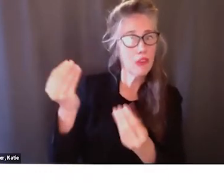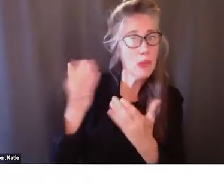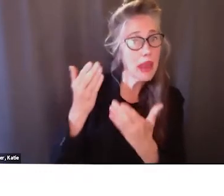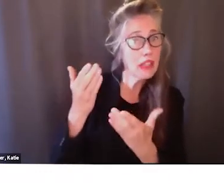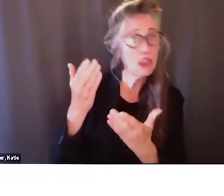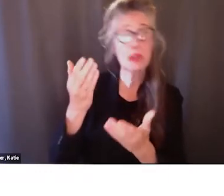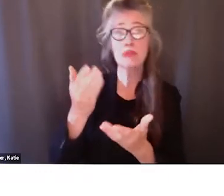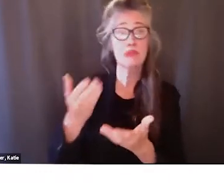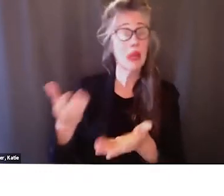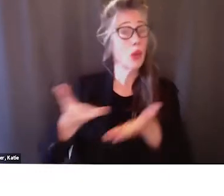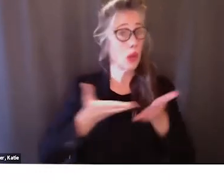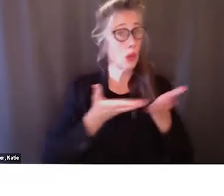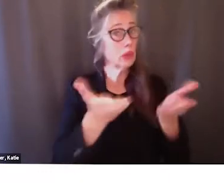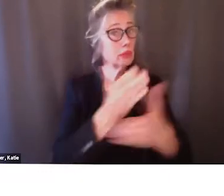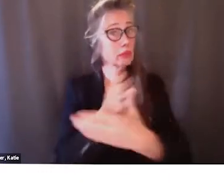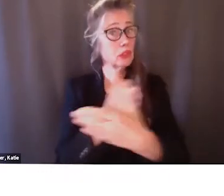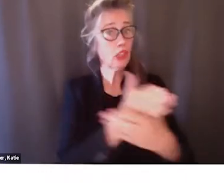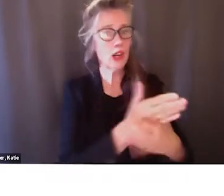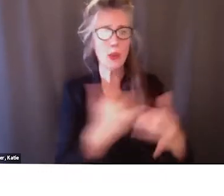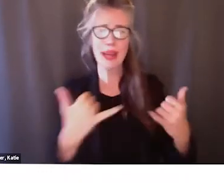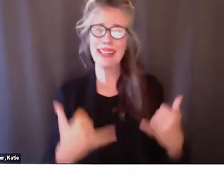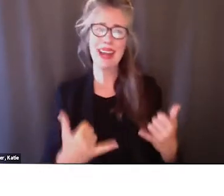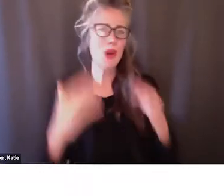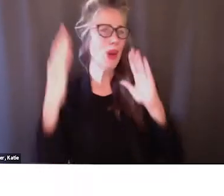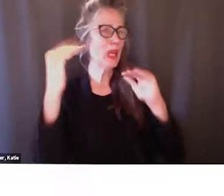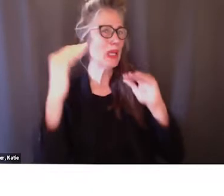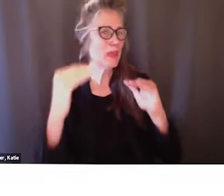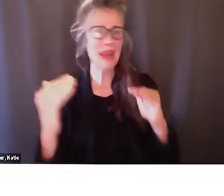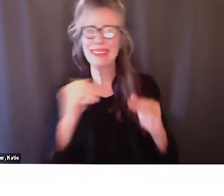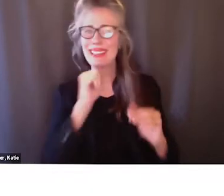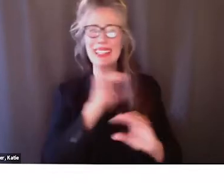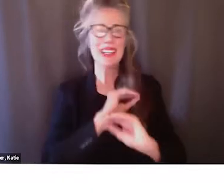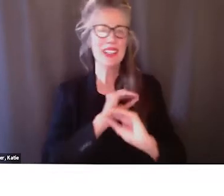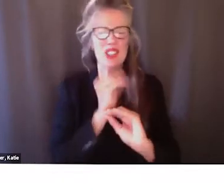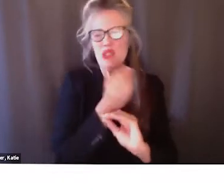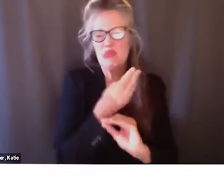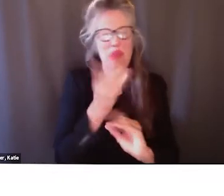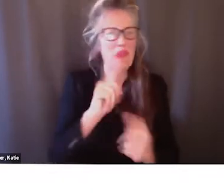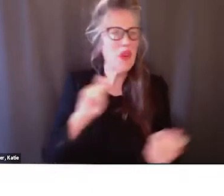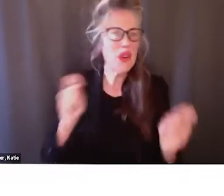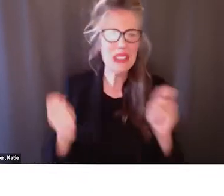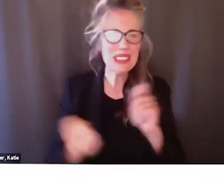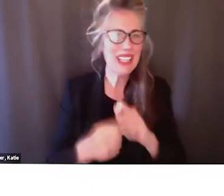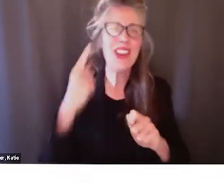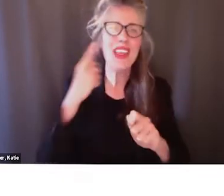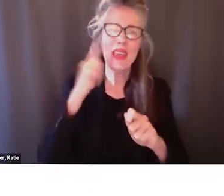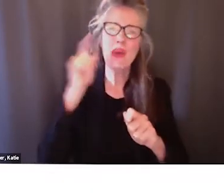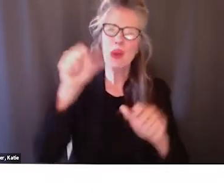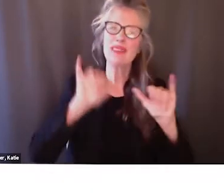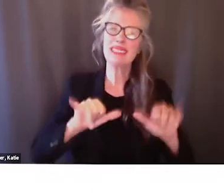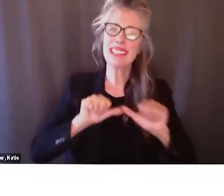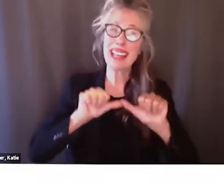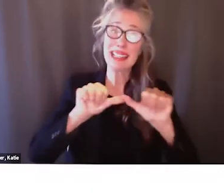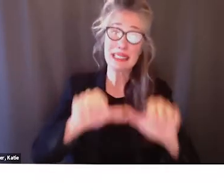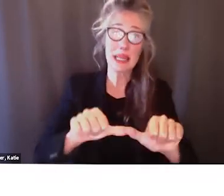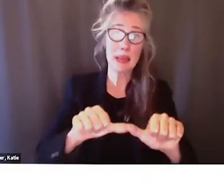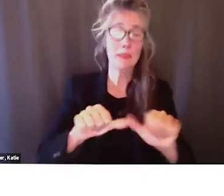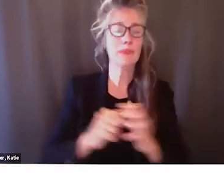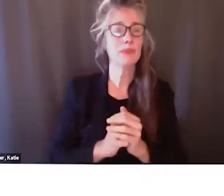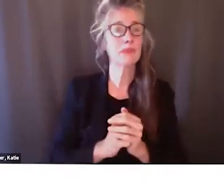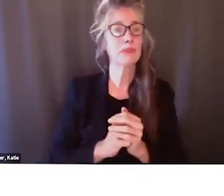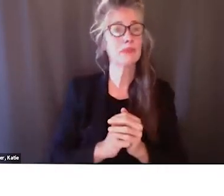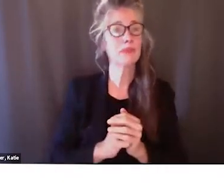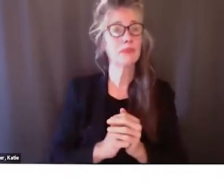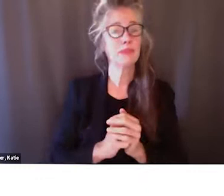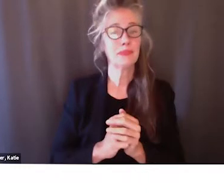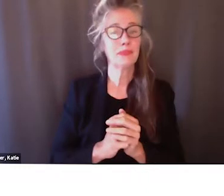way. At this point, we're not expecting too many changes based on a meeting I had earlier this morning. And that concludes our